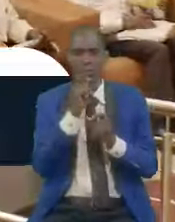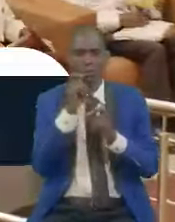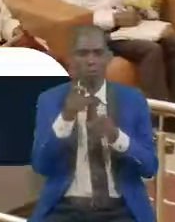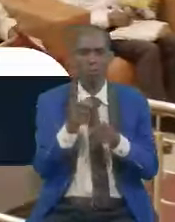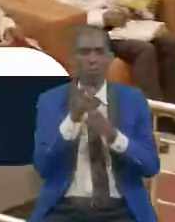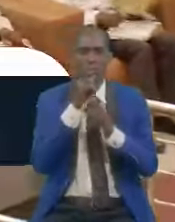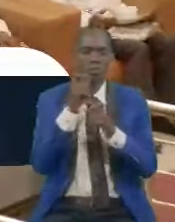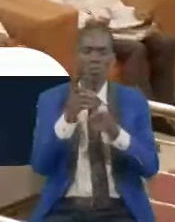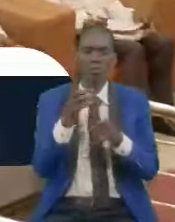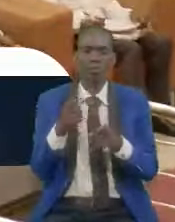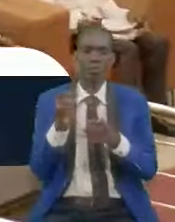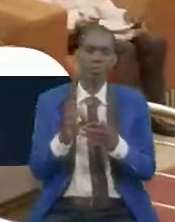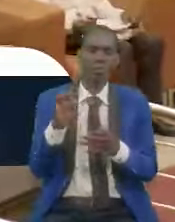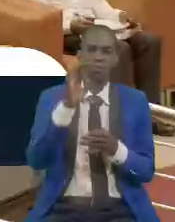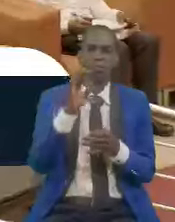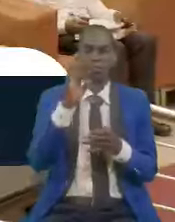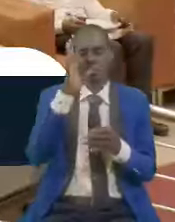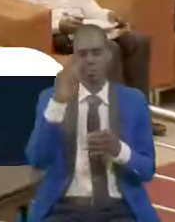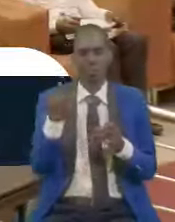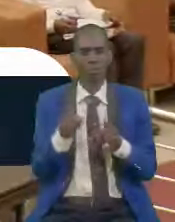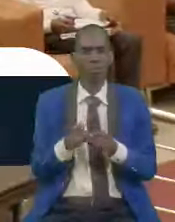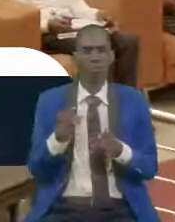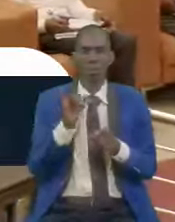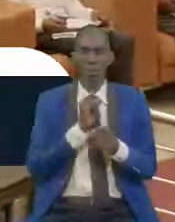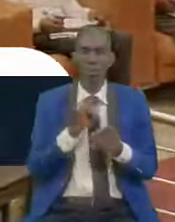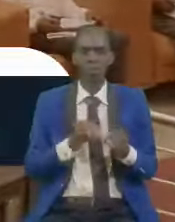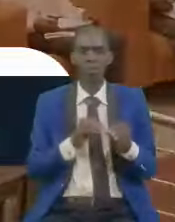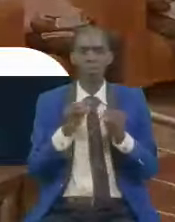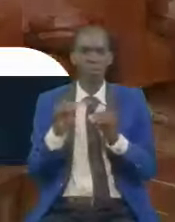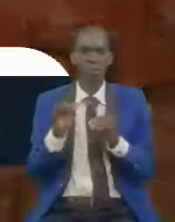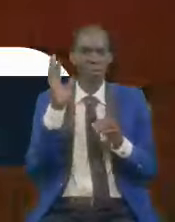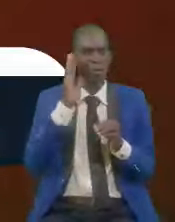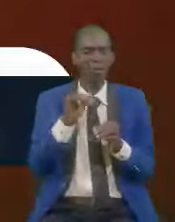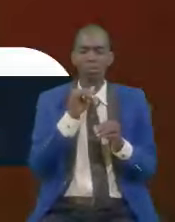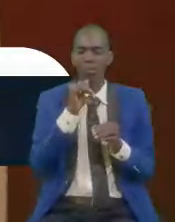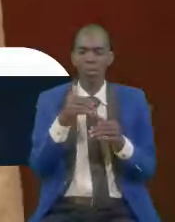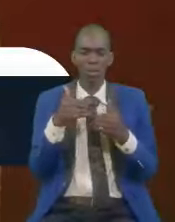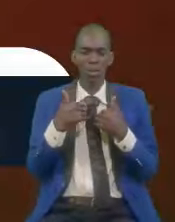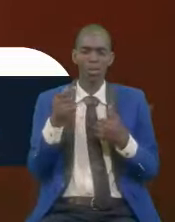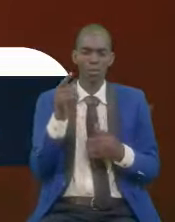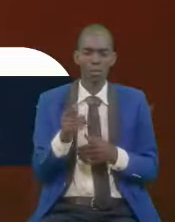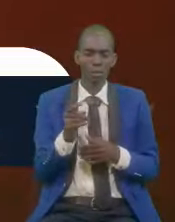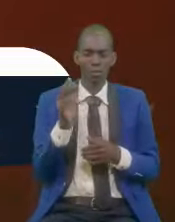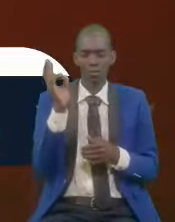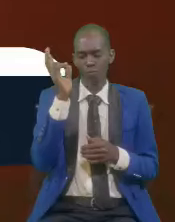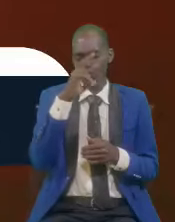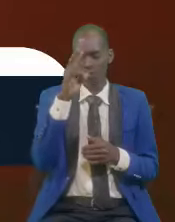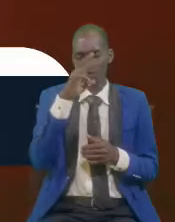the Spirit, brethren, I would not have you ignorant. Look at